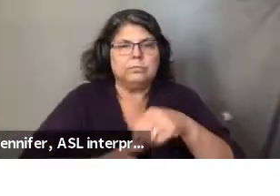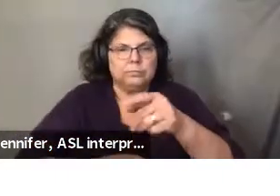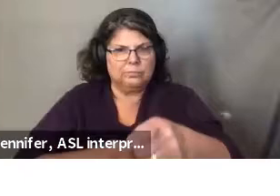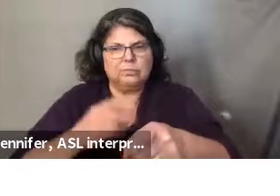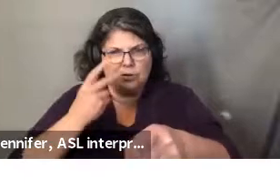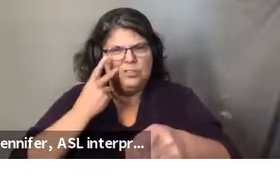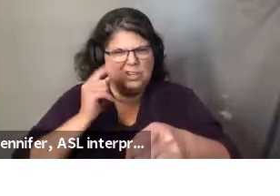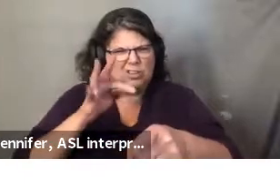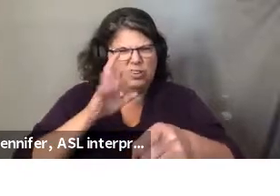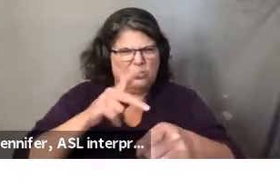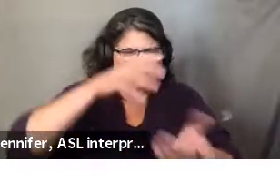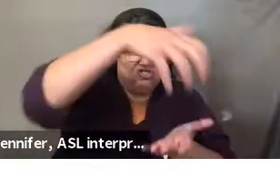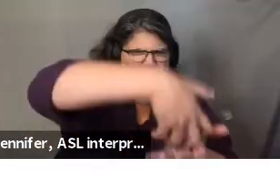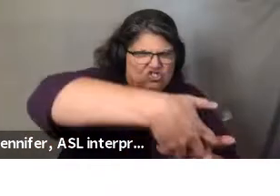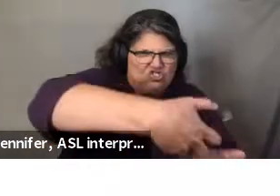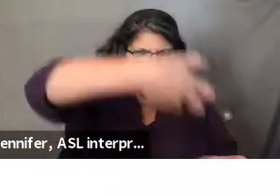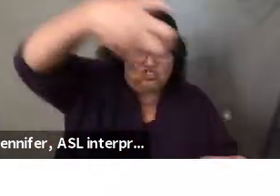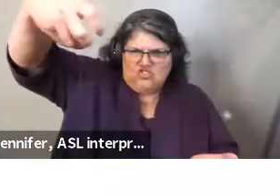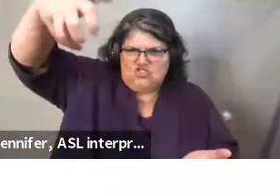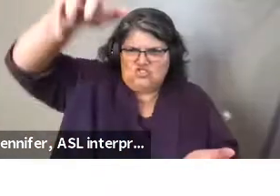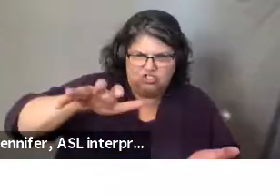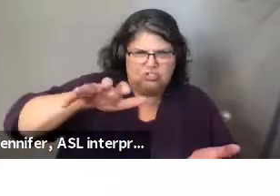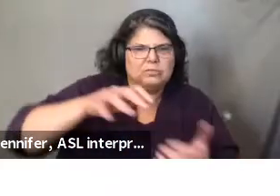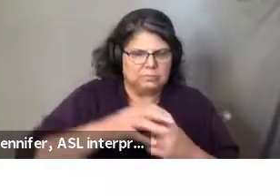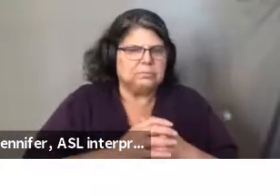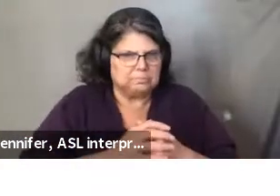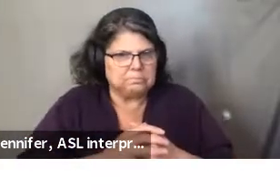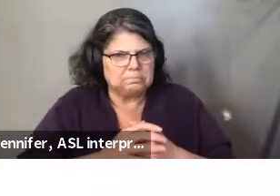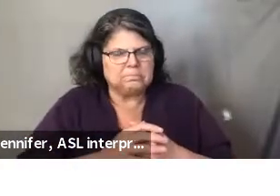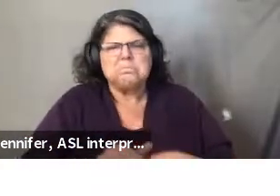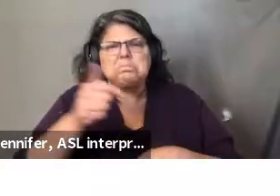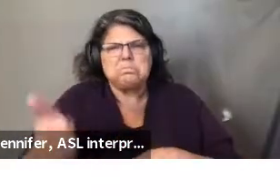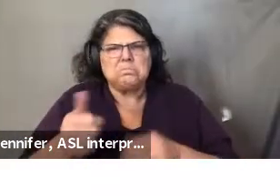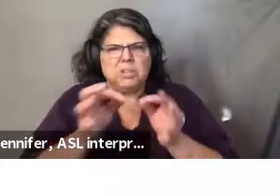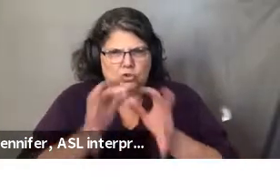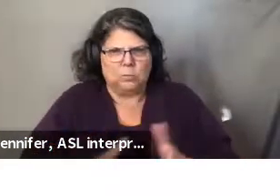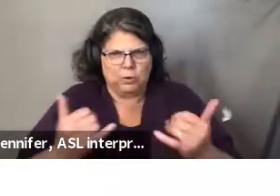excavator taking the debris and ash and putting it into the truck.